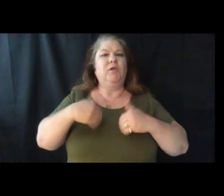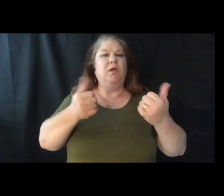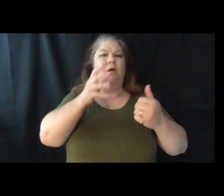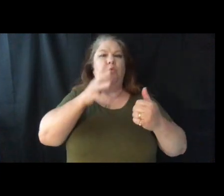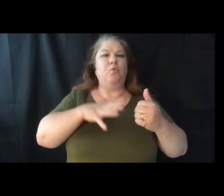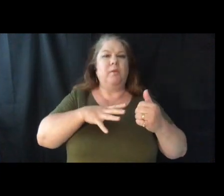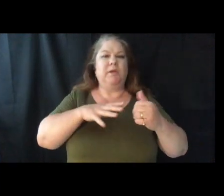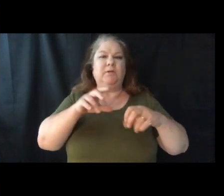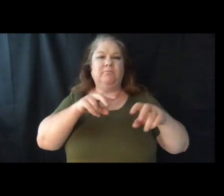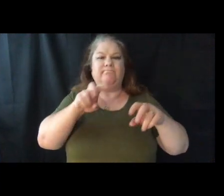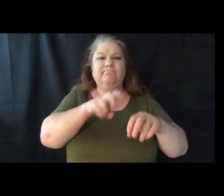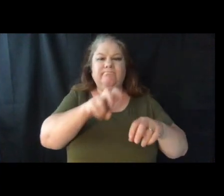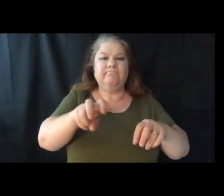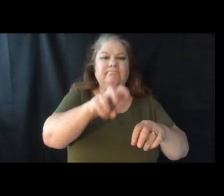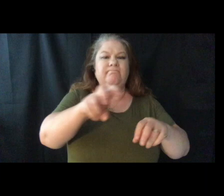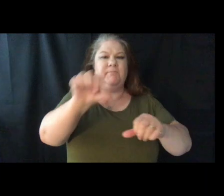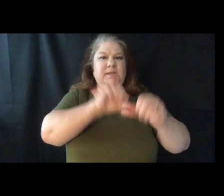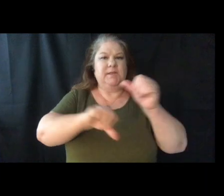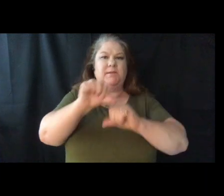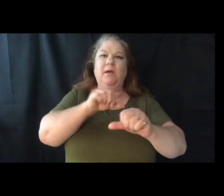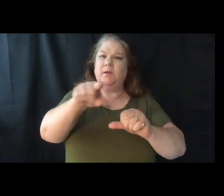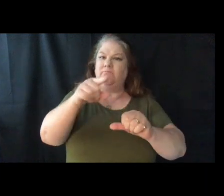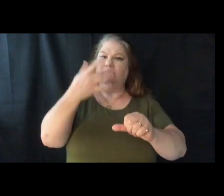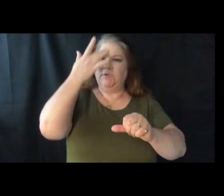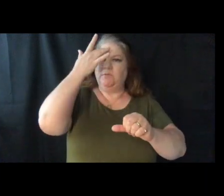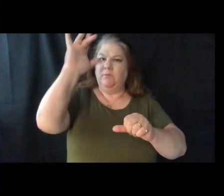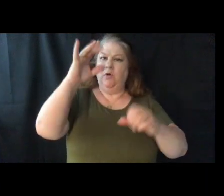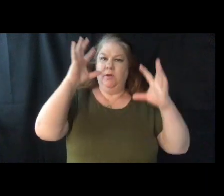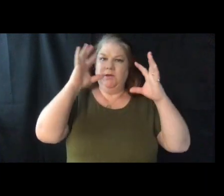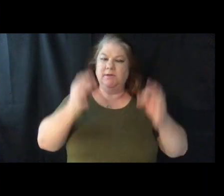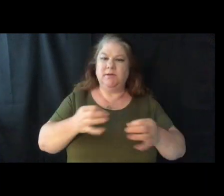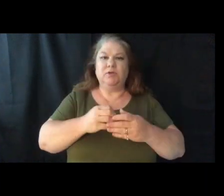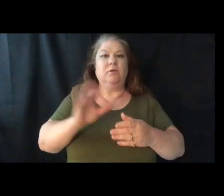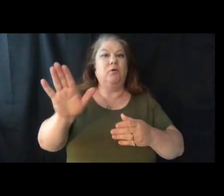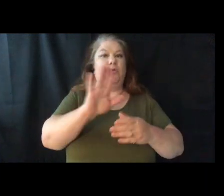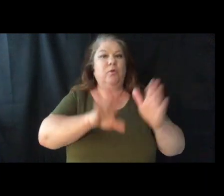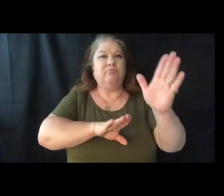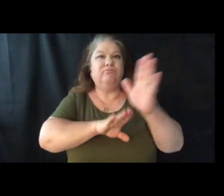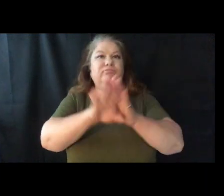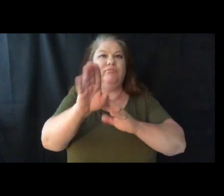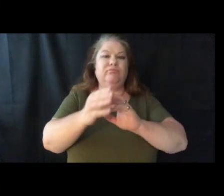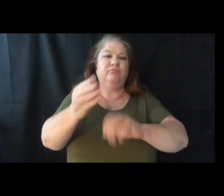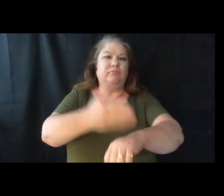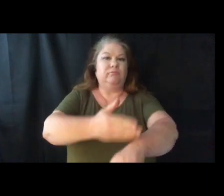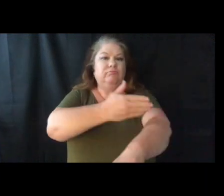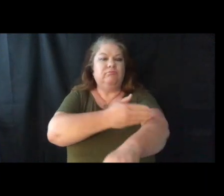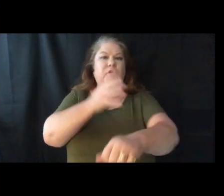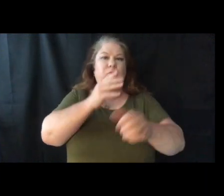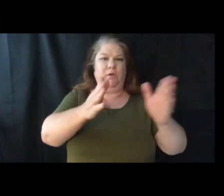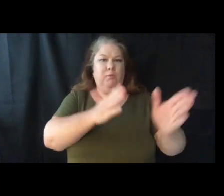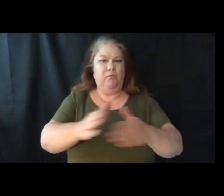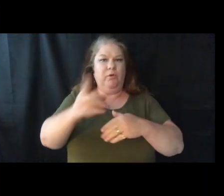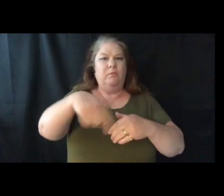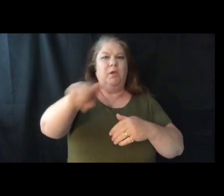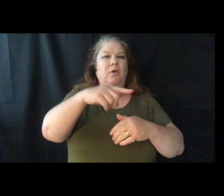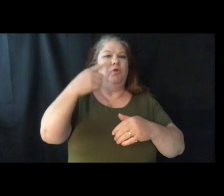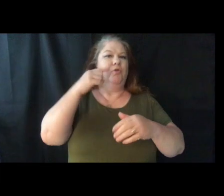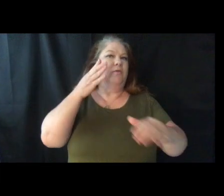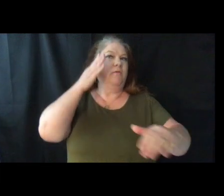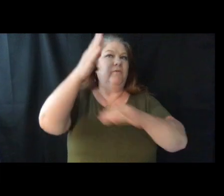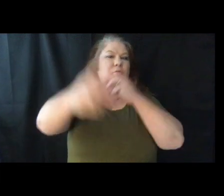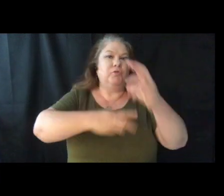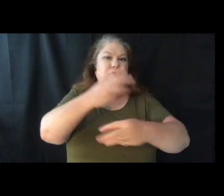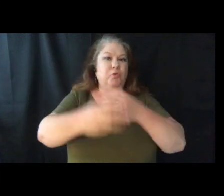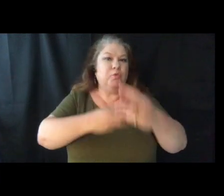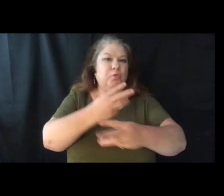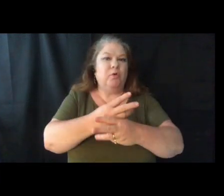place in society. I must say you made a very wise decision. The growth you have made has better prepared you for the world and the person you